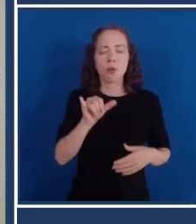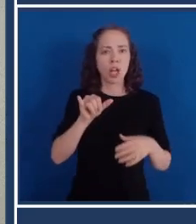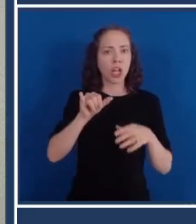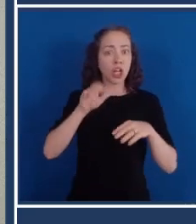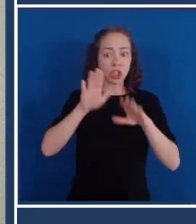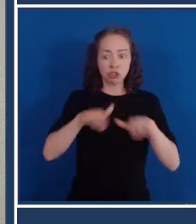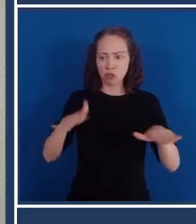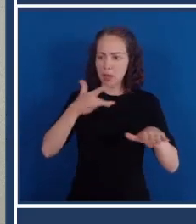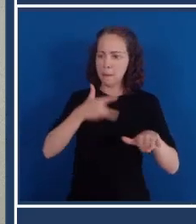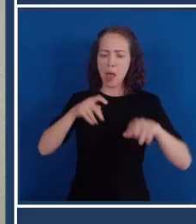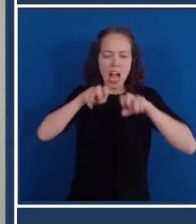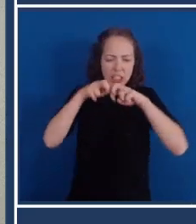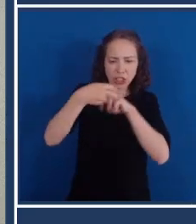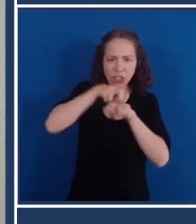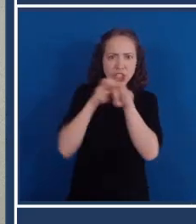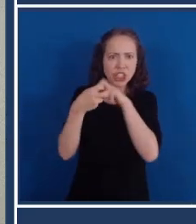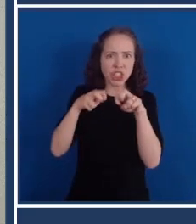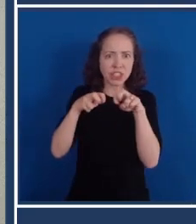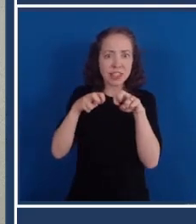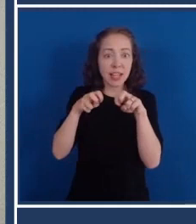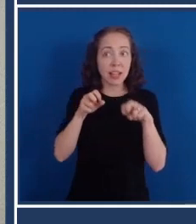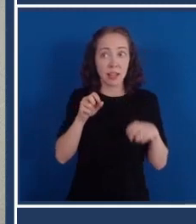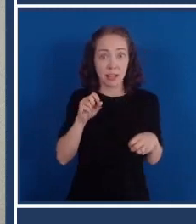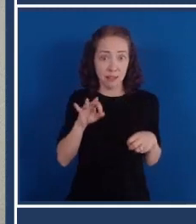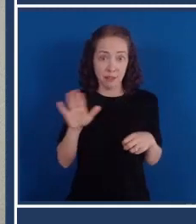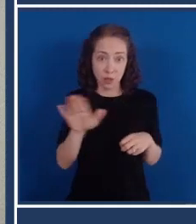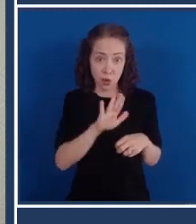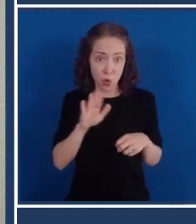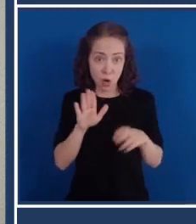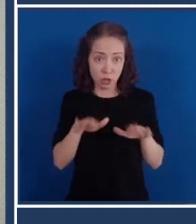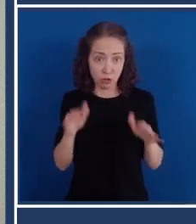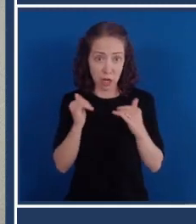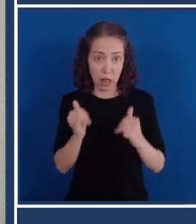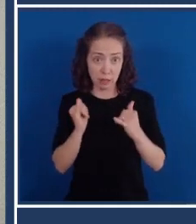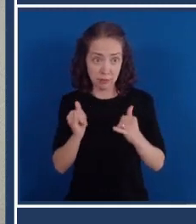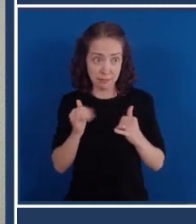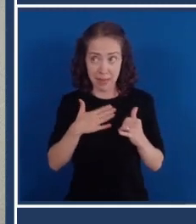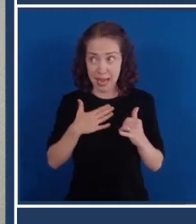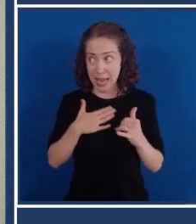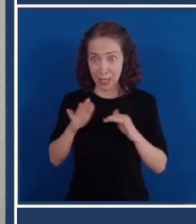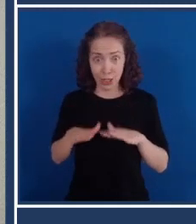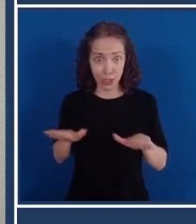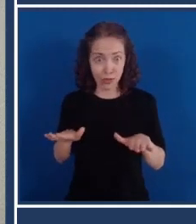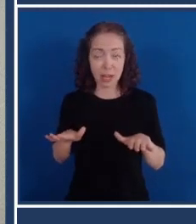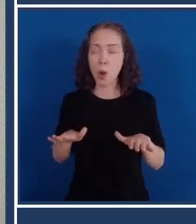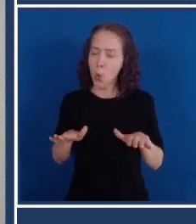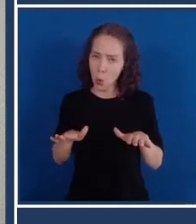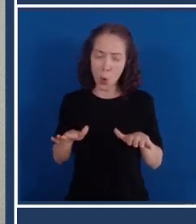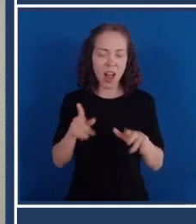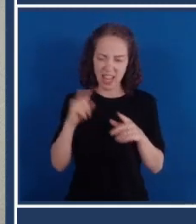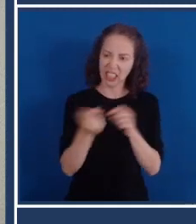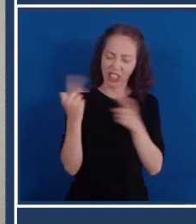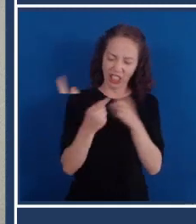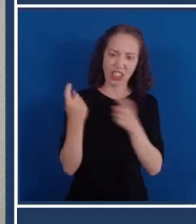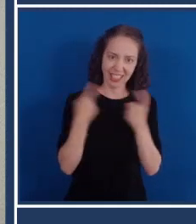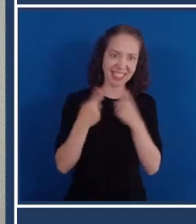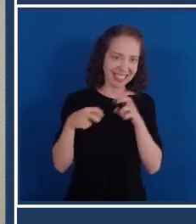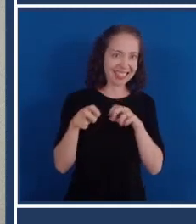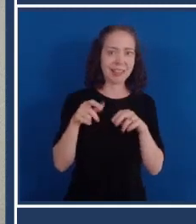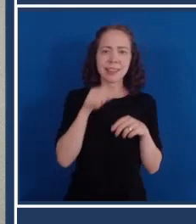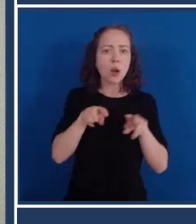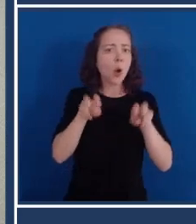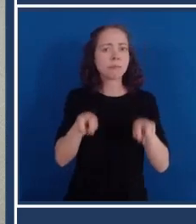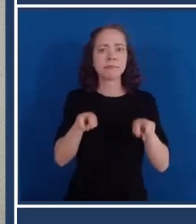seldom sit still. So Theo had the same experience in that he found it challenging to have the agent